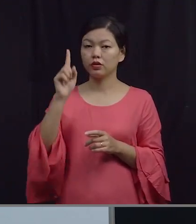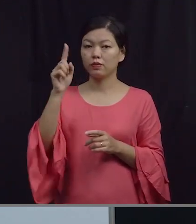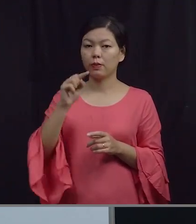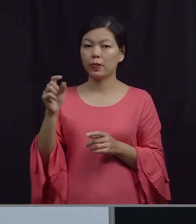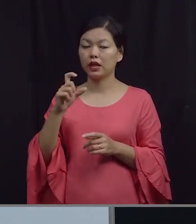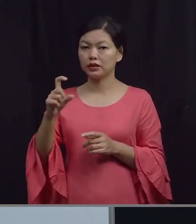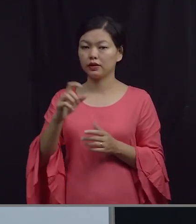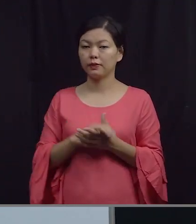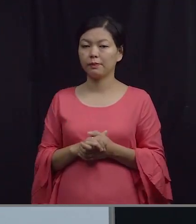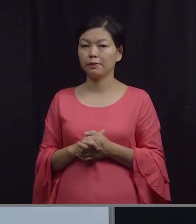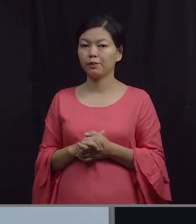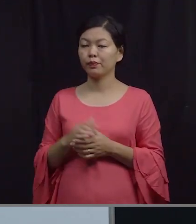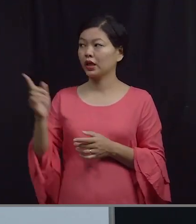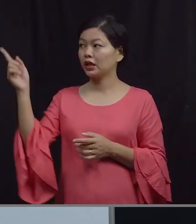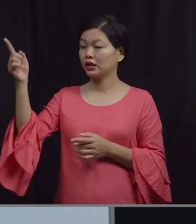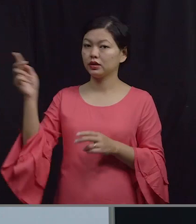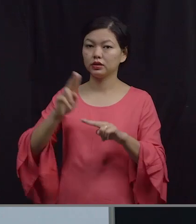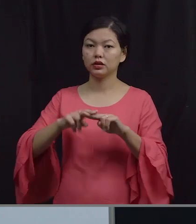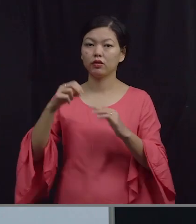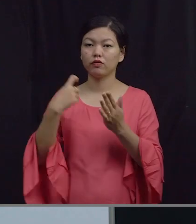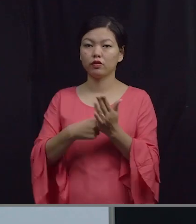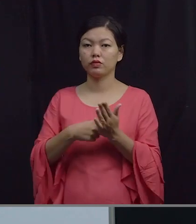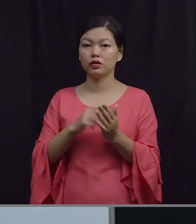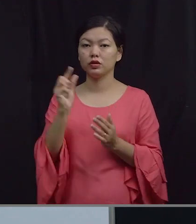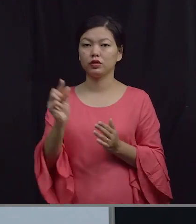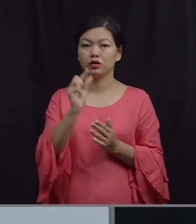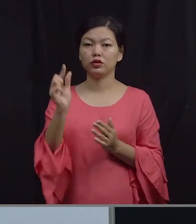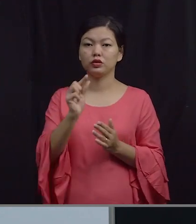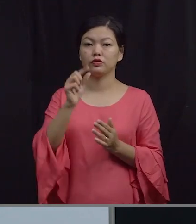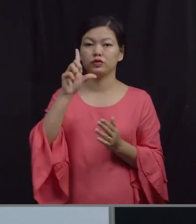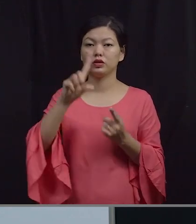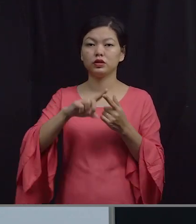for the lens A. Okay, for lens A,